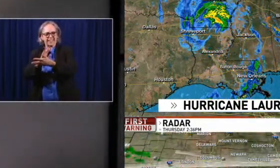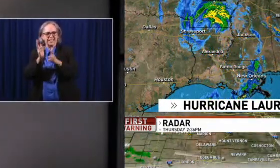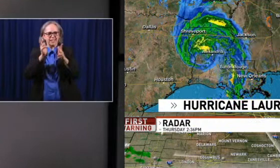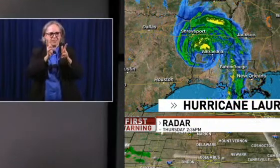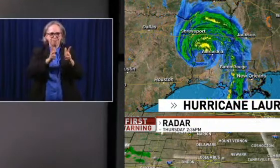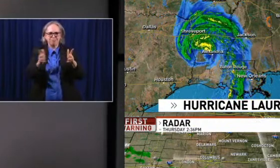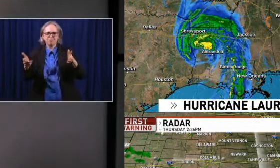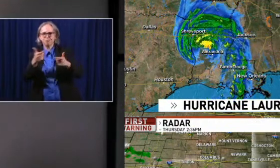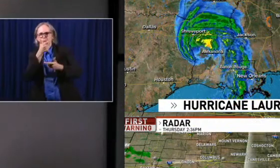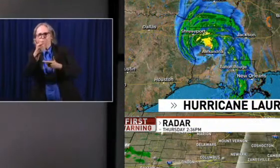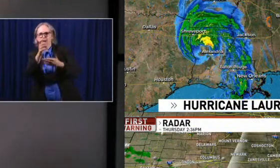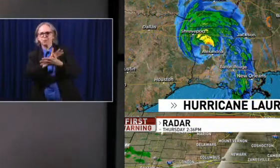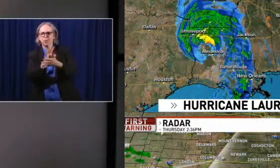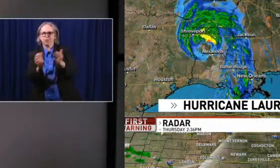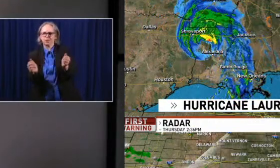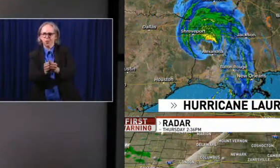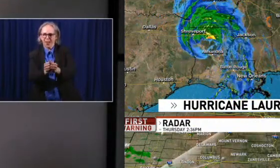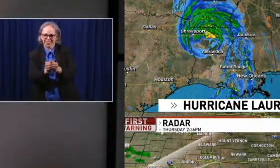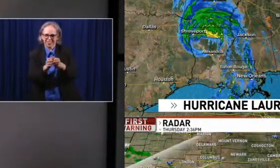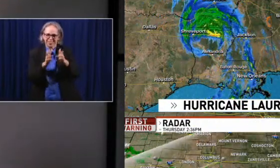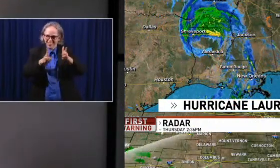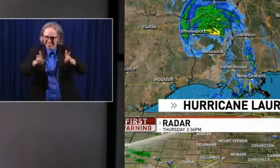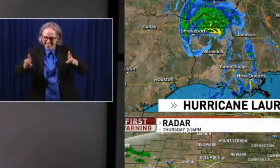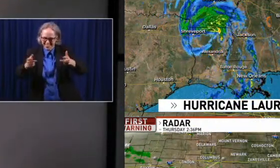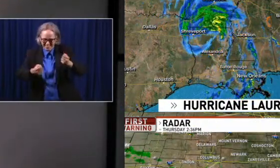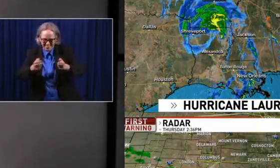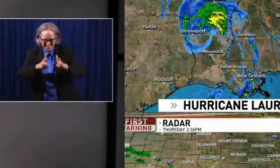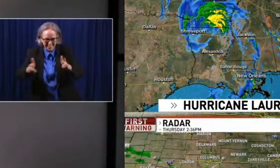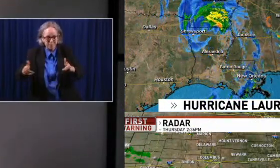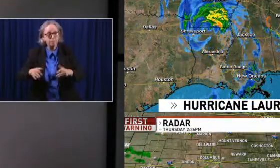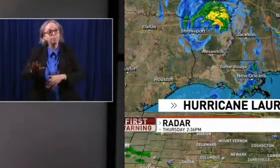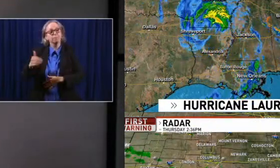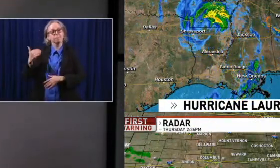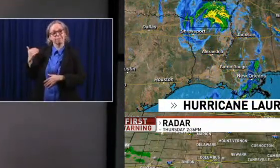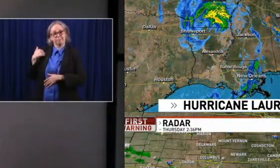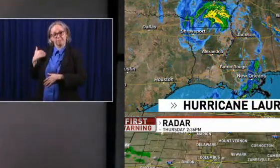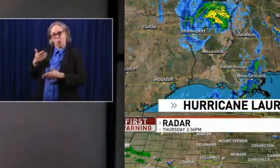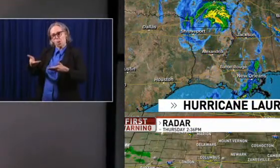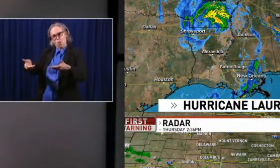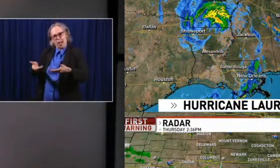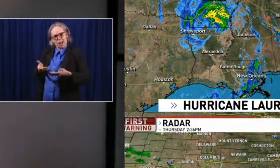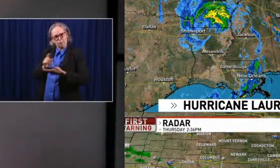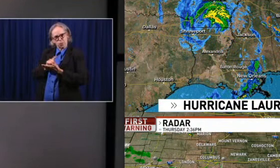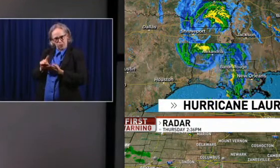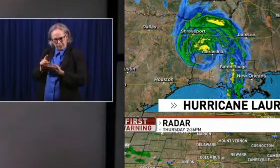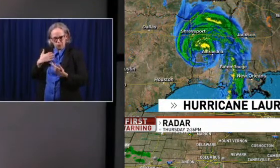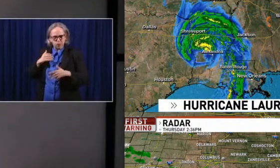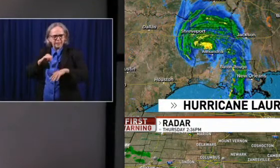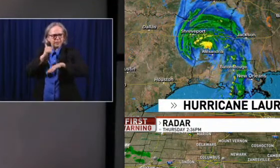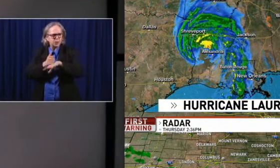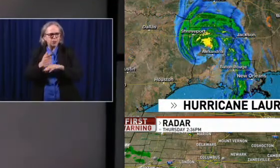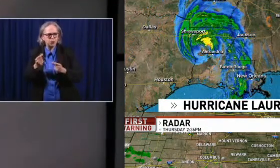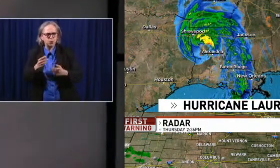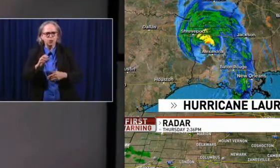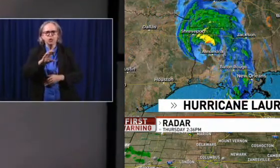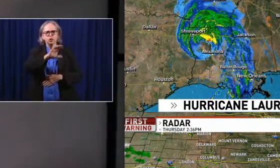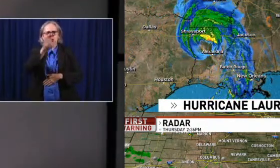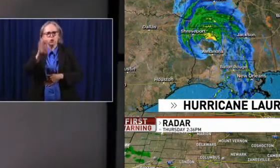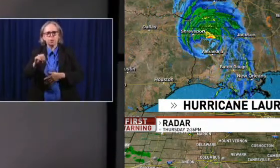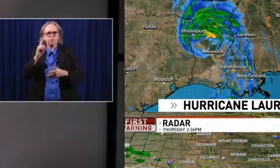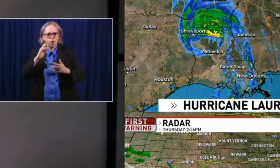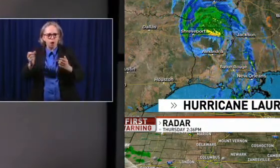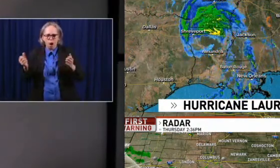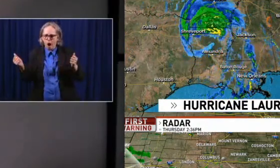Welcome Week, we have outfitted all of our classes with Zoom and monitoring technology of first